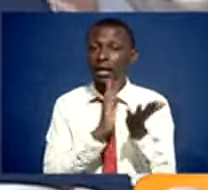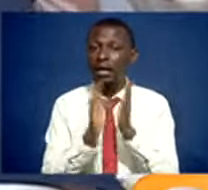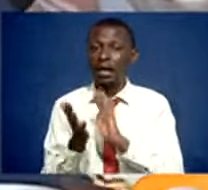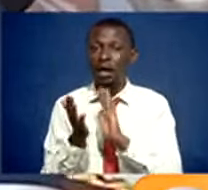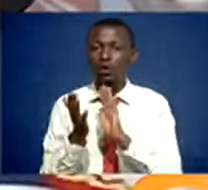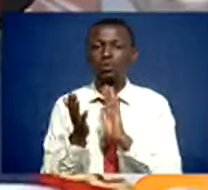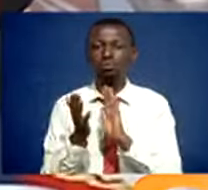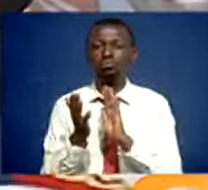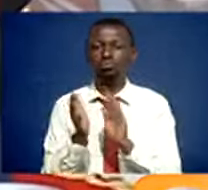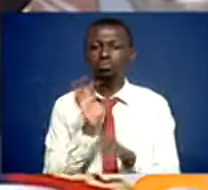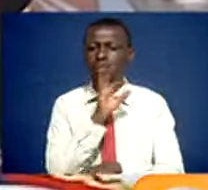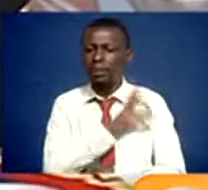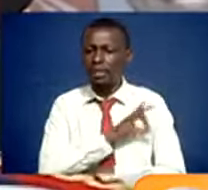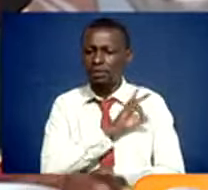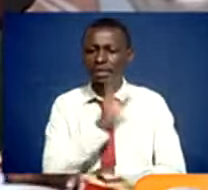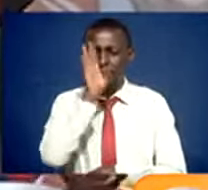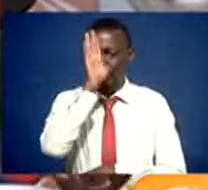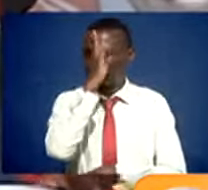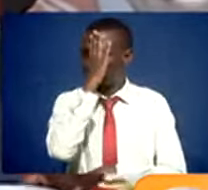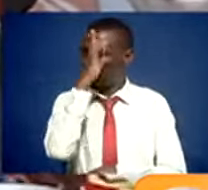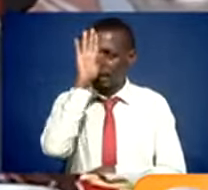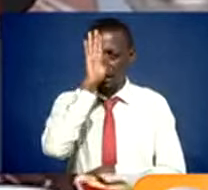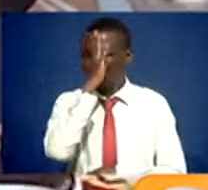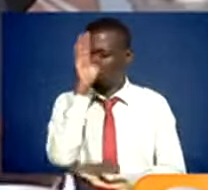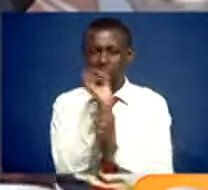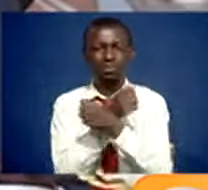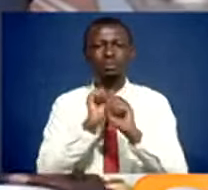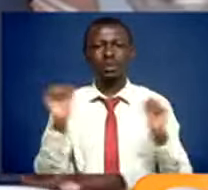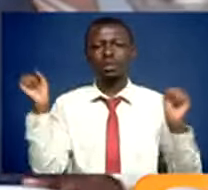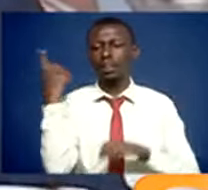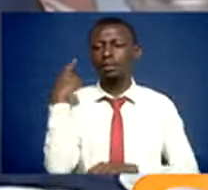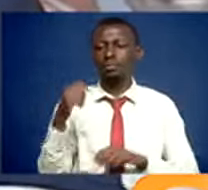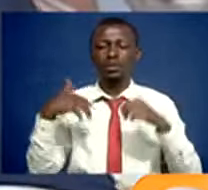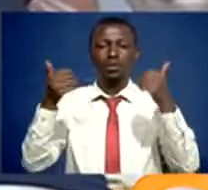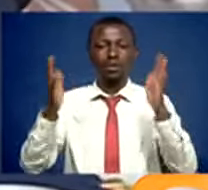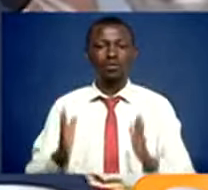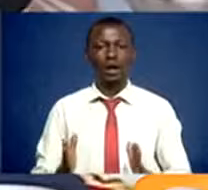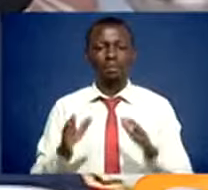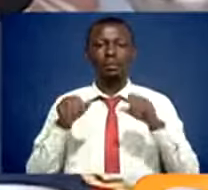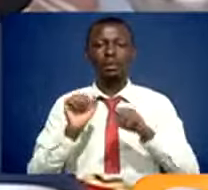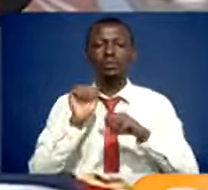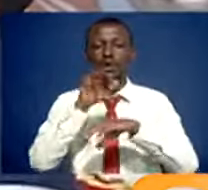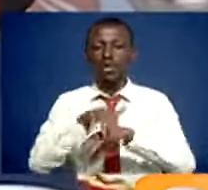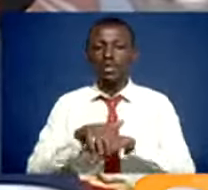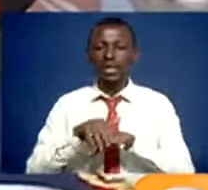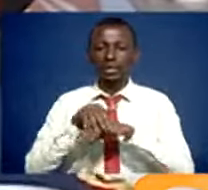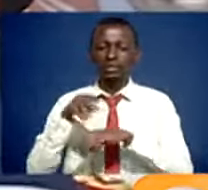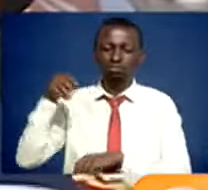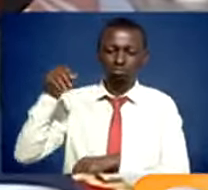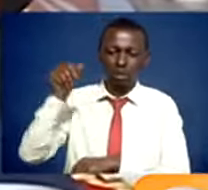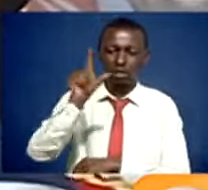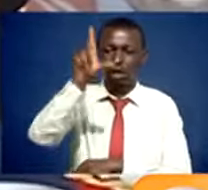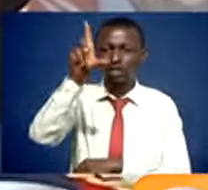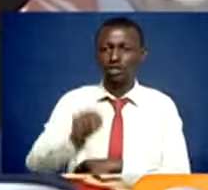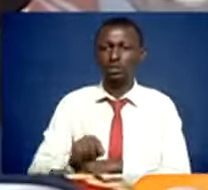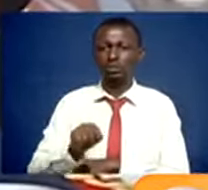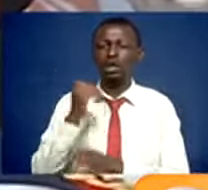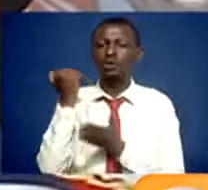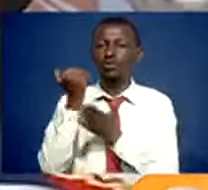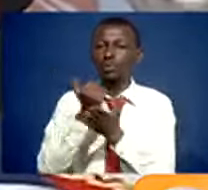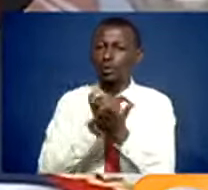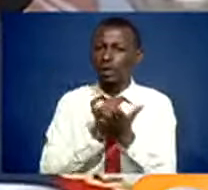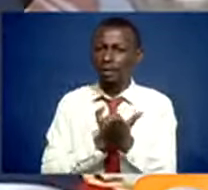beyond doubt. In recent months, farmers have been able to access subsidized fertilizer from the fertilizer subsidy